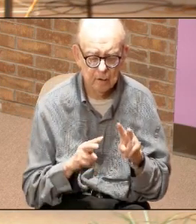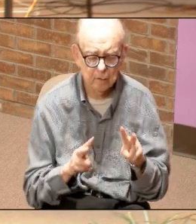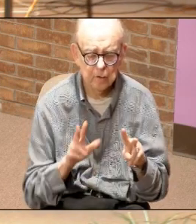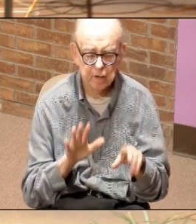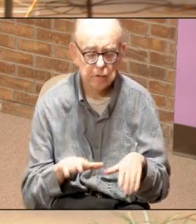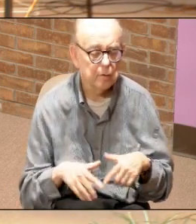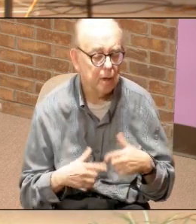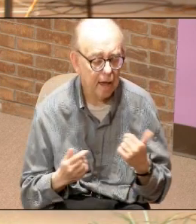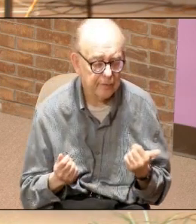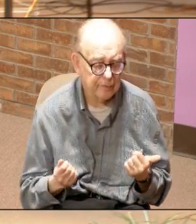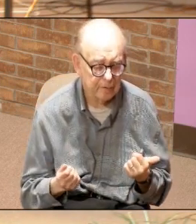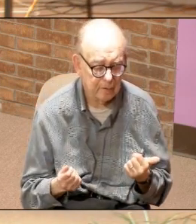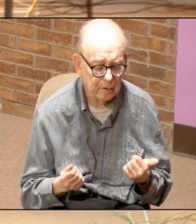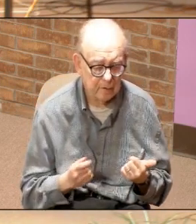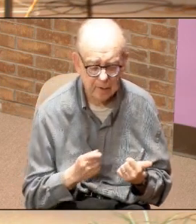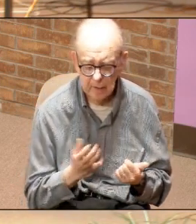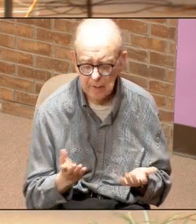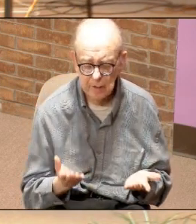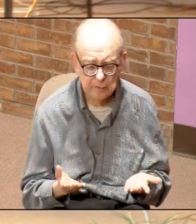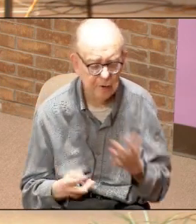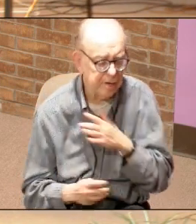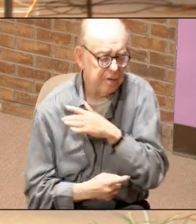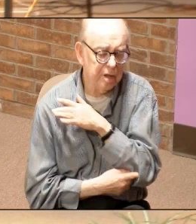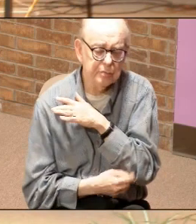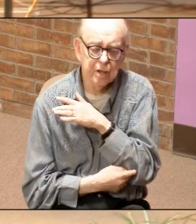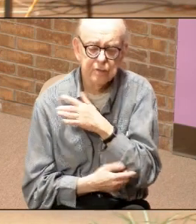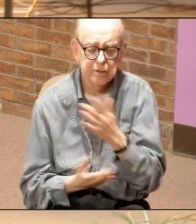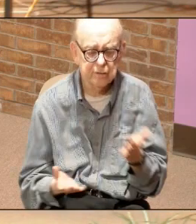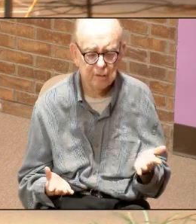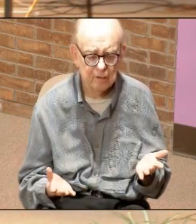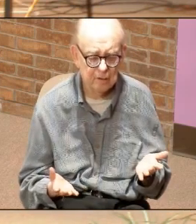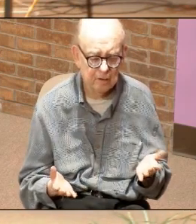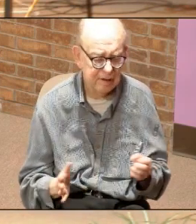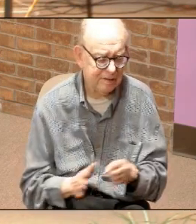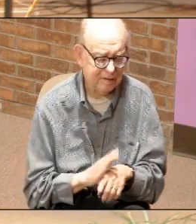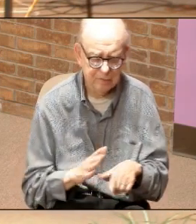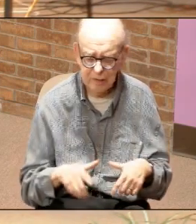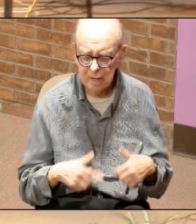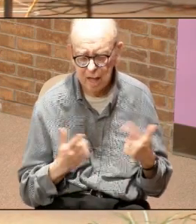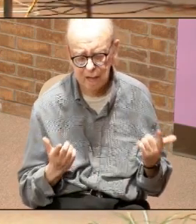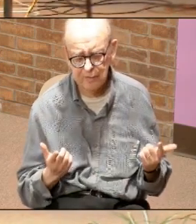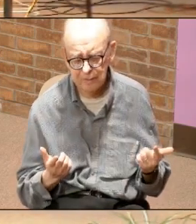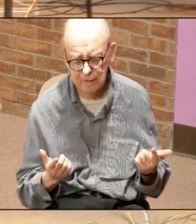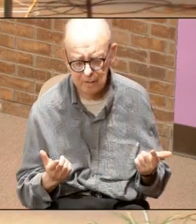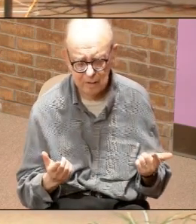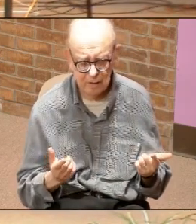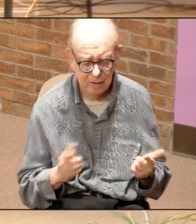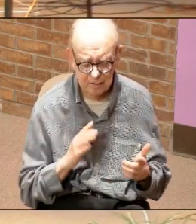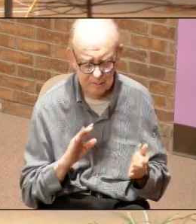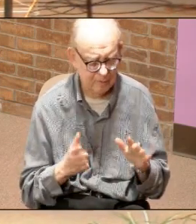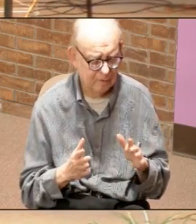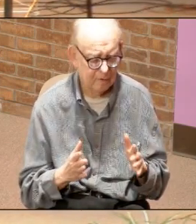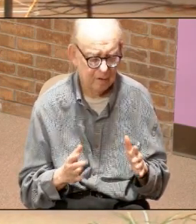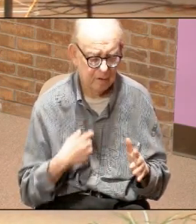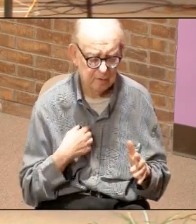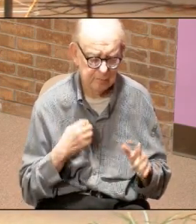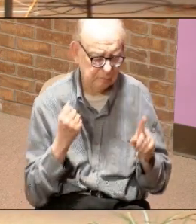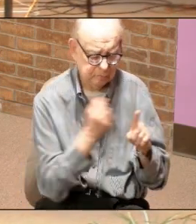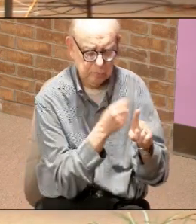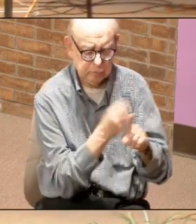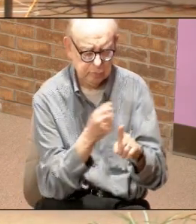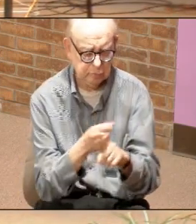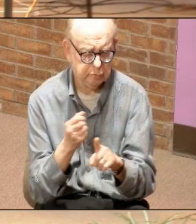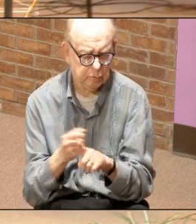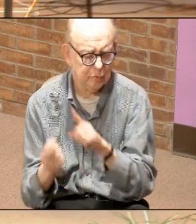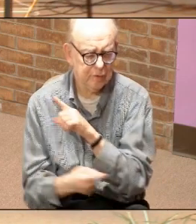your life, there are so many temptations in this whole life. It just seems like we're bombarded with